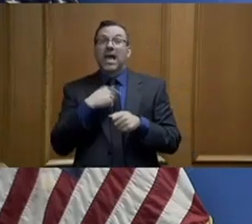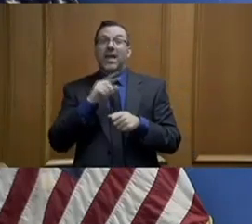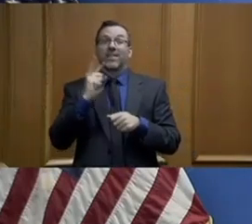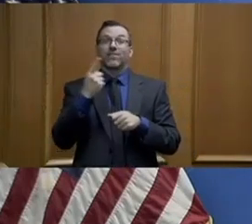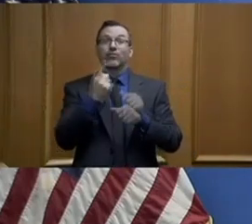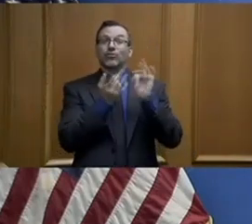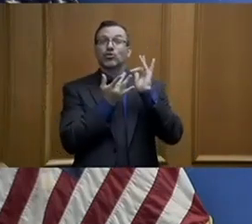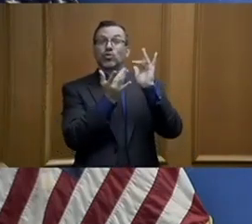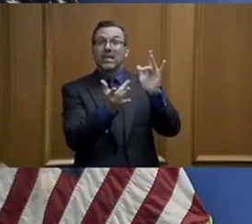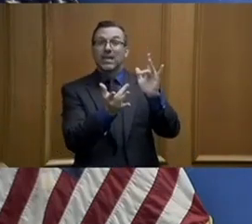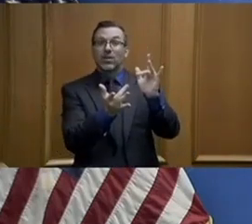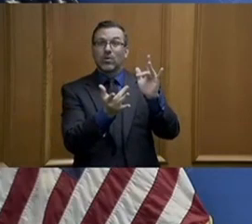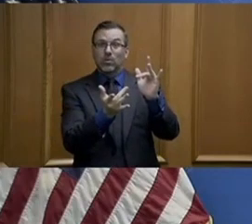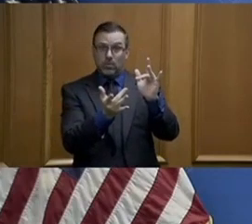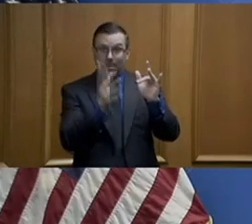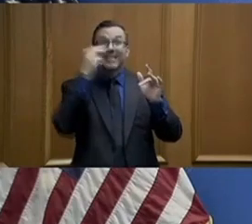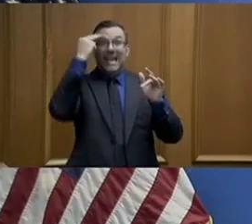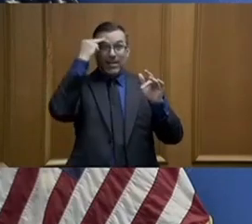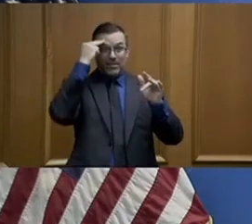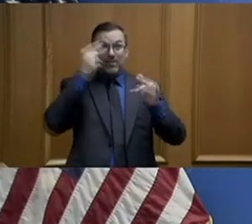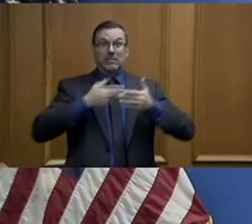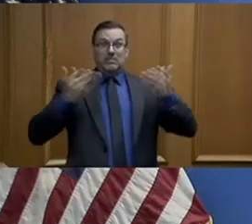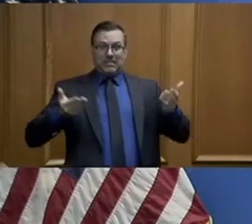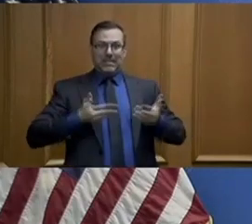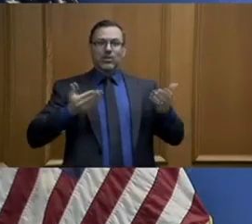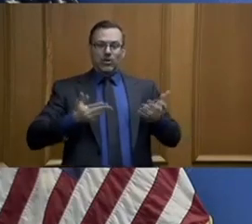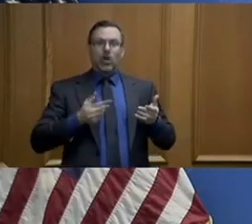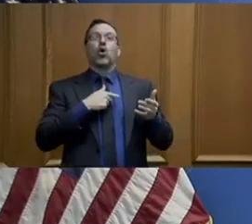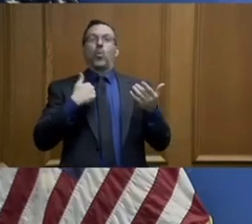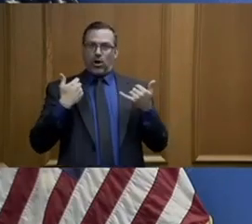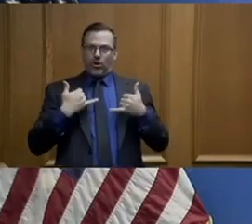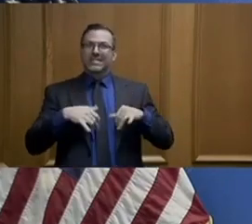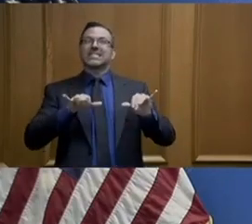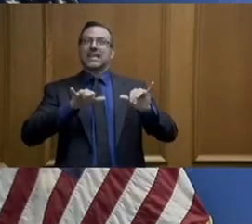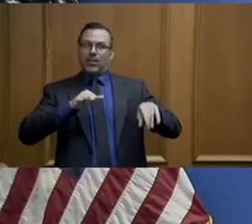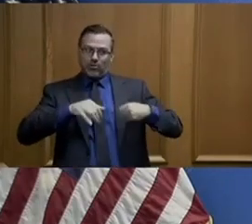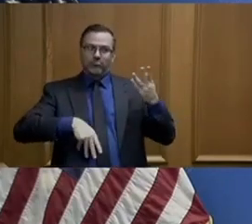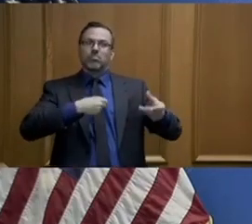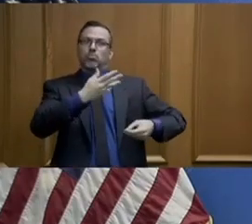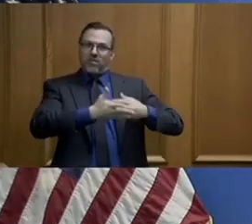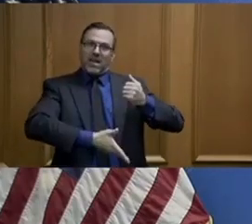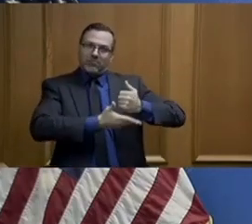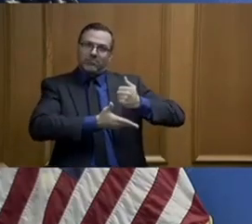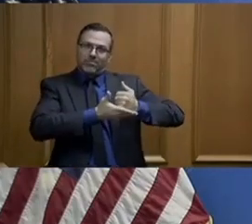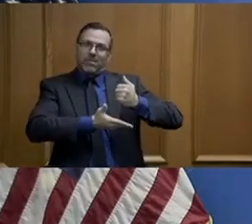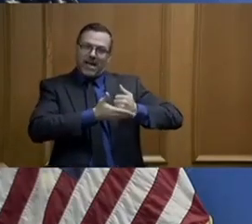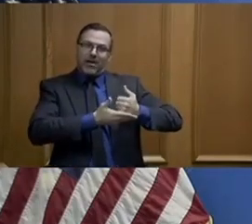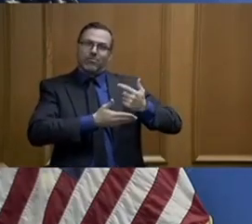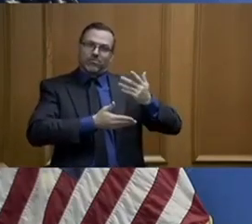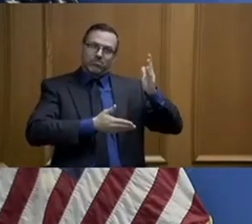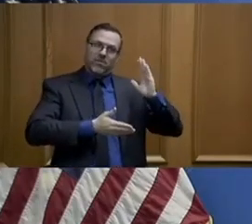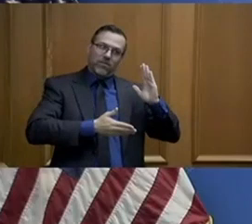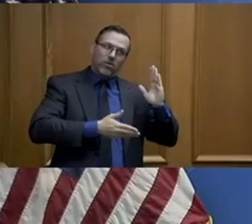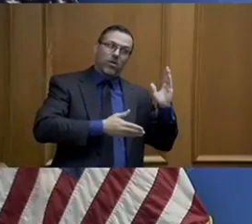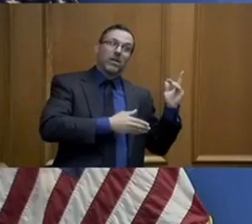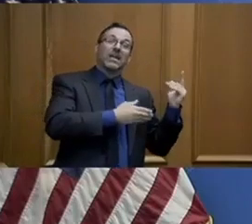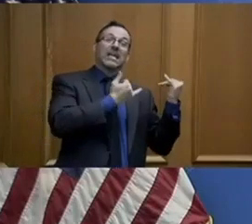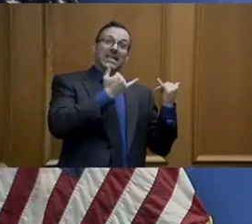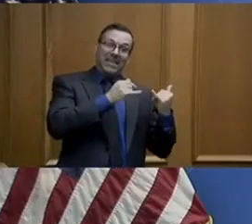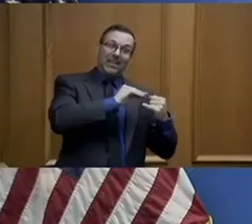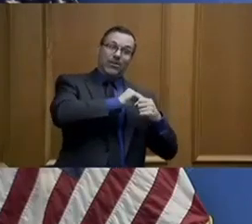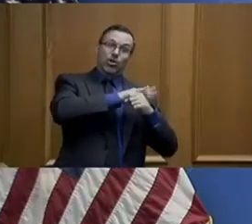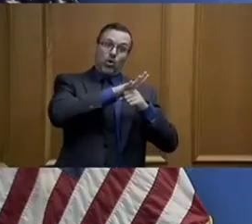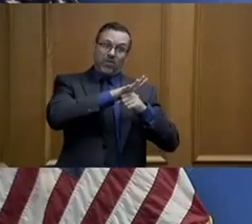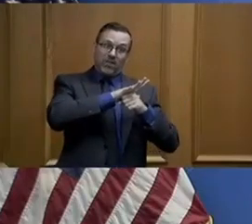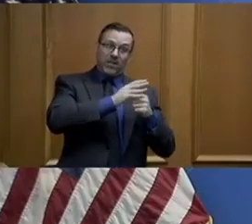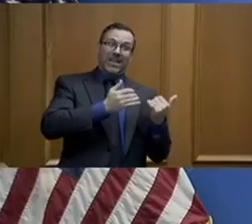tornado that was devastating, that we are still providing support for those residents as well. and the COVID efforts that we have, and now